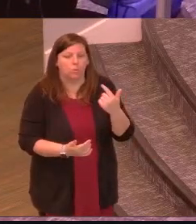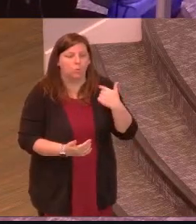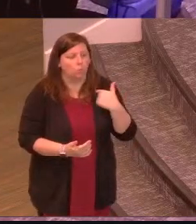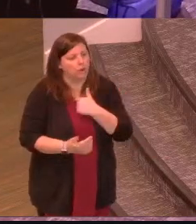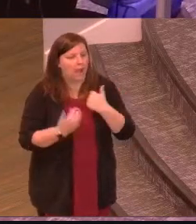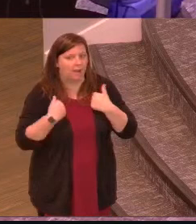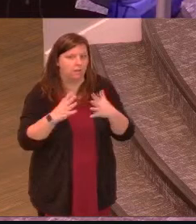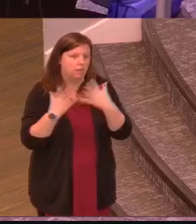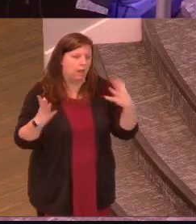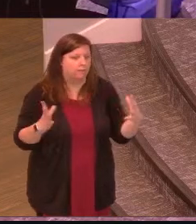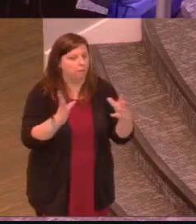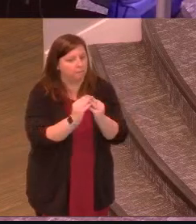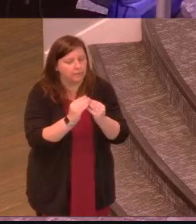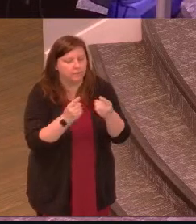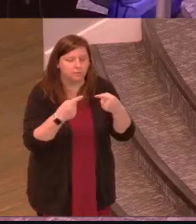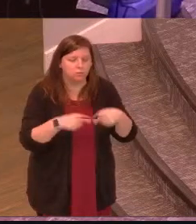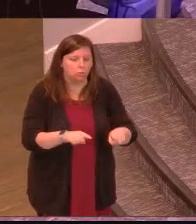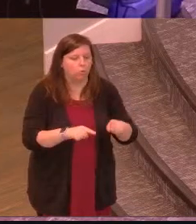periods and collaborate.